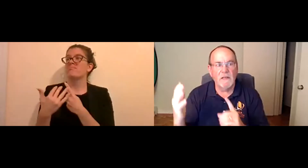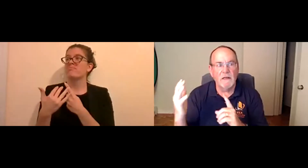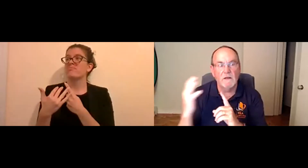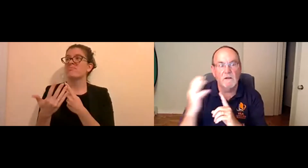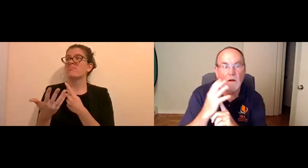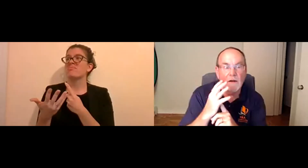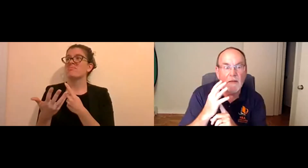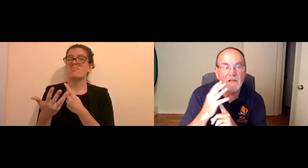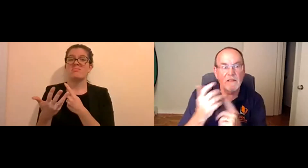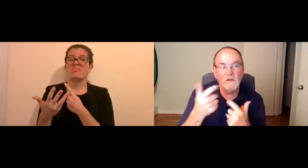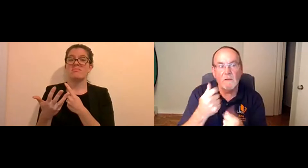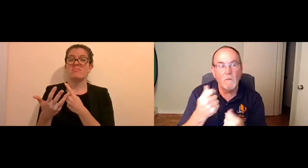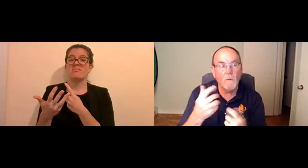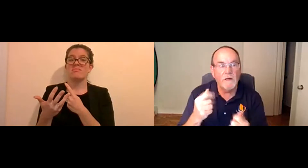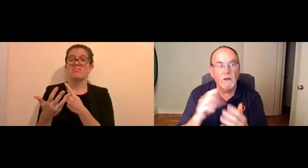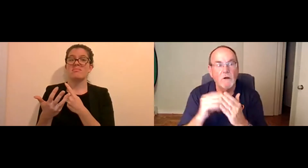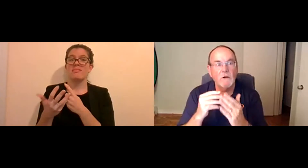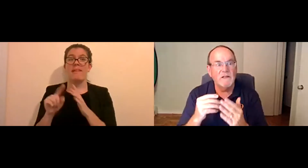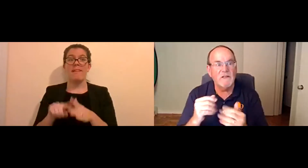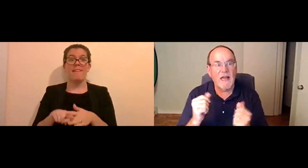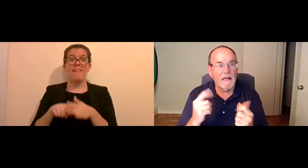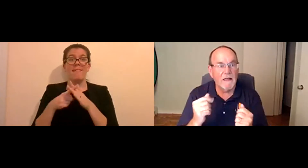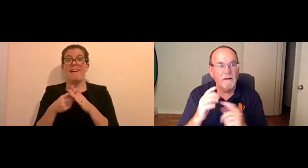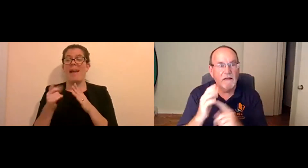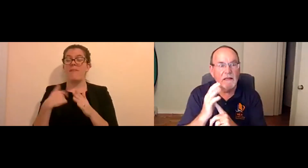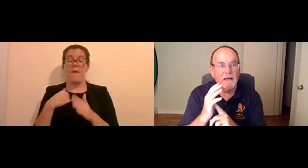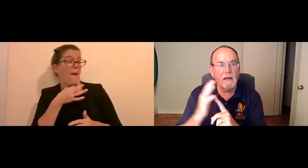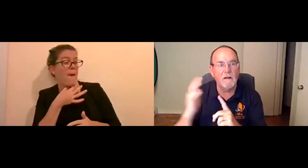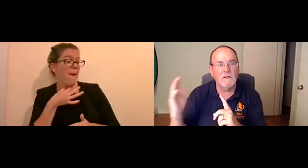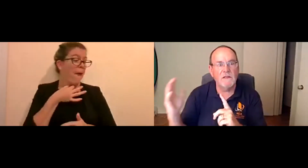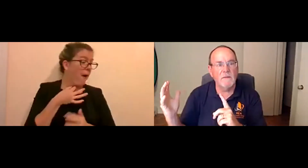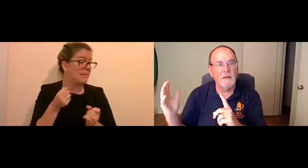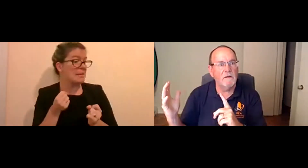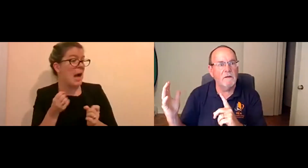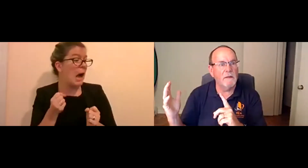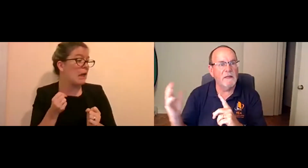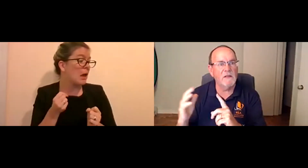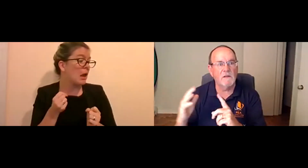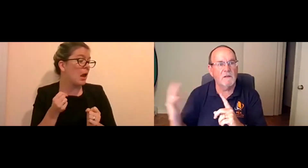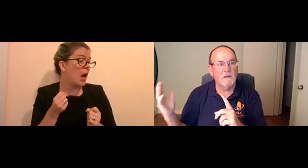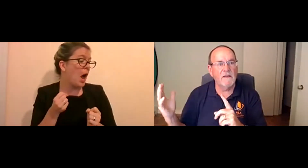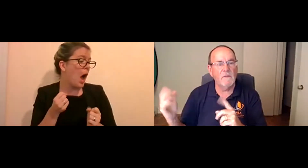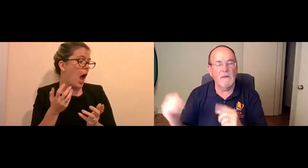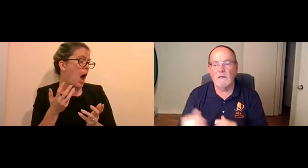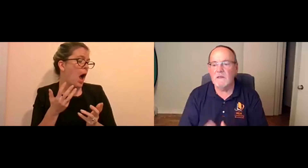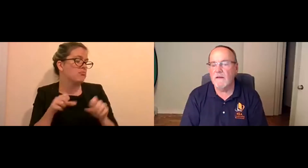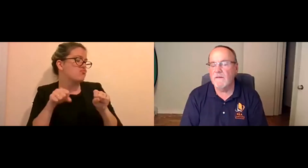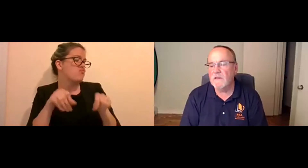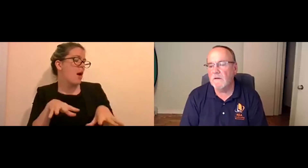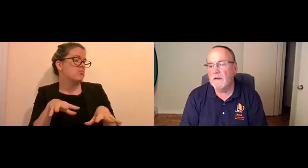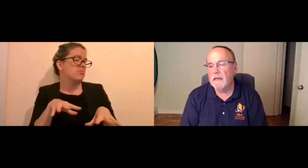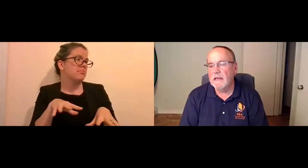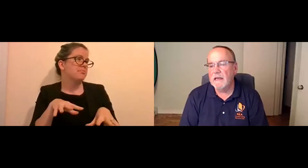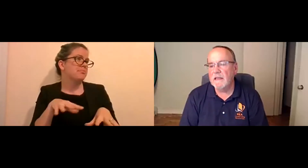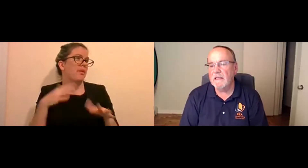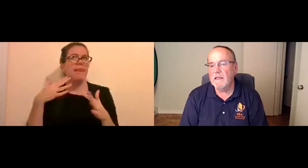first it's all, everybody's interested in wanting to learn sign and everything. And then they all just leave me alone. I mean, they just leave me and stuff. And